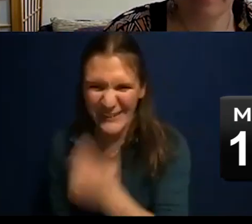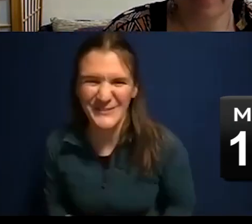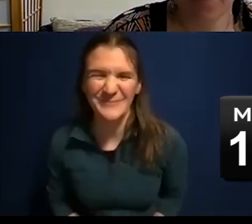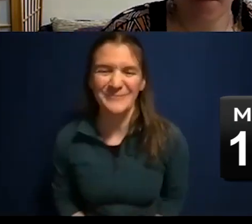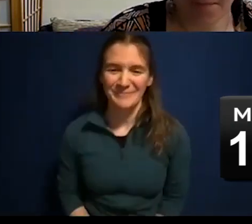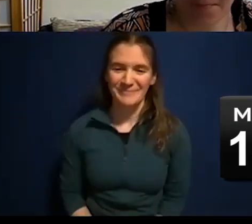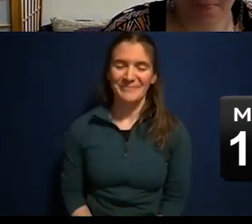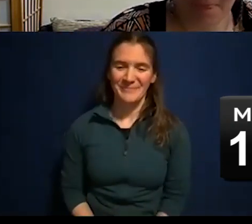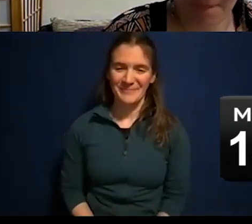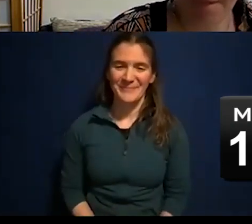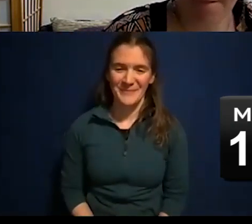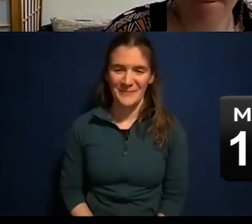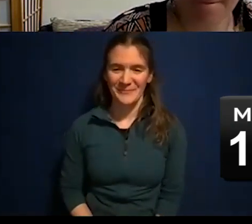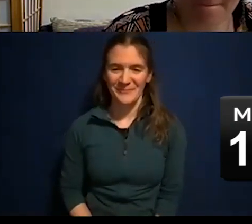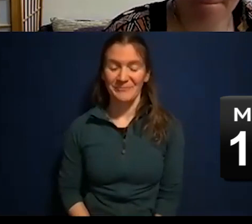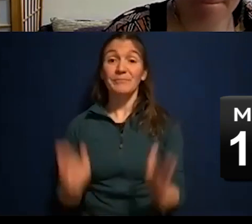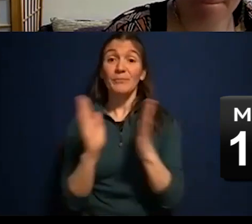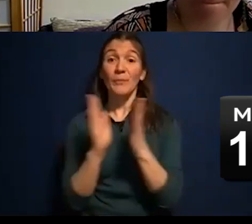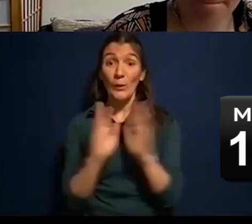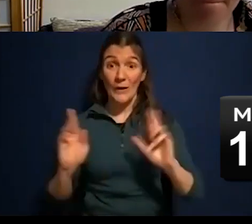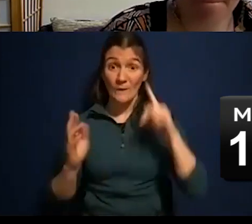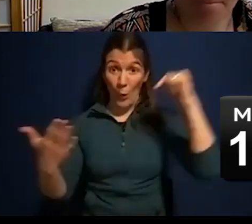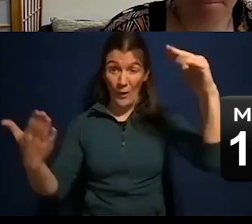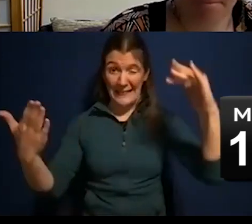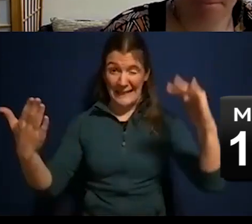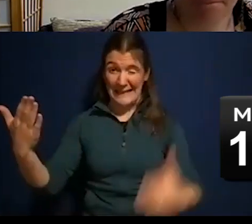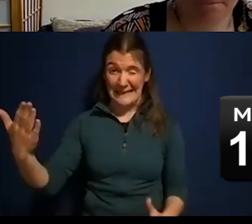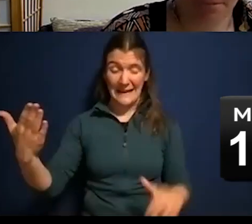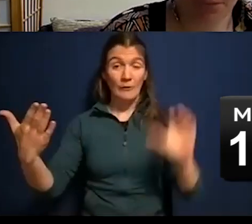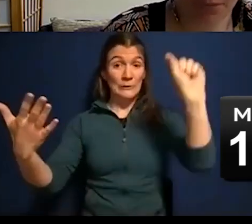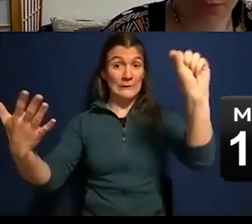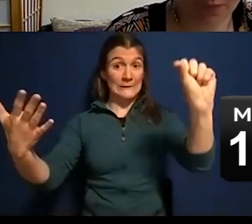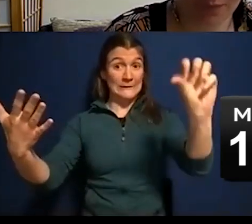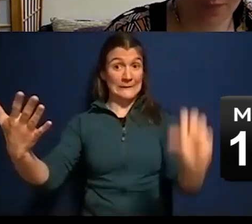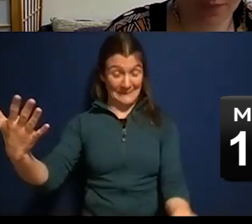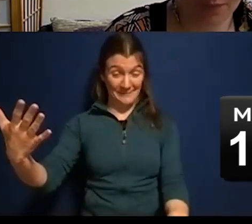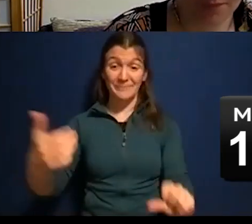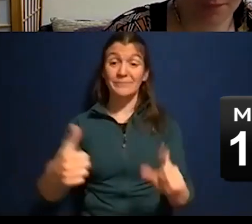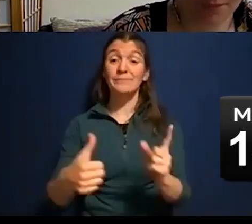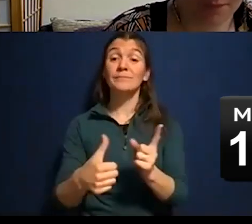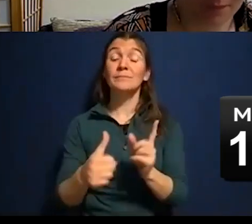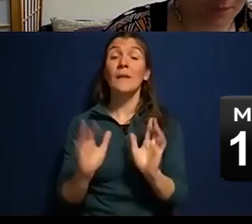Sorry. Okay, so bear with me, but here it comes.